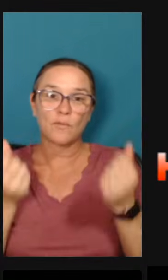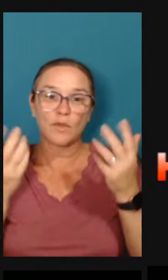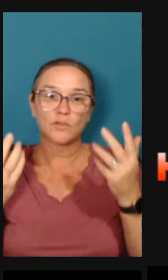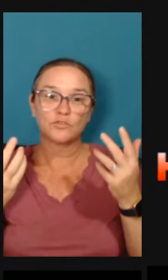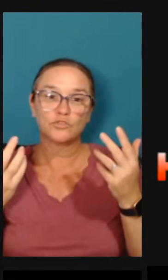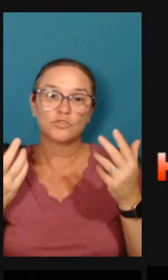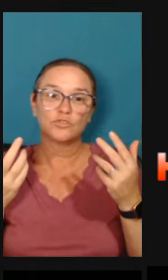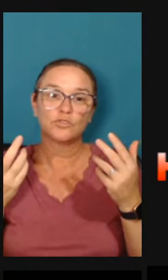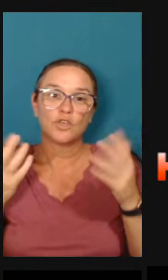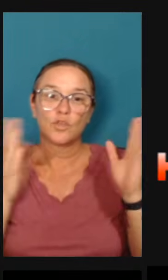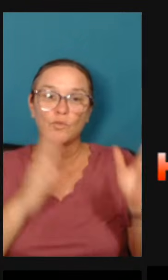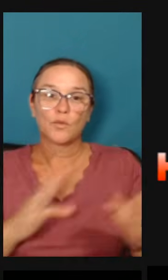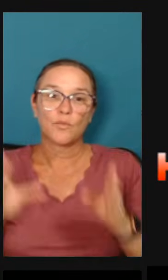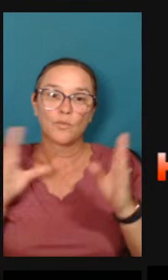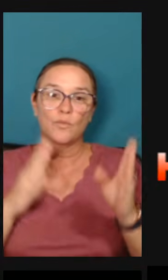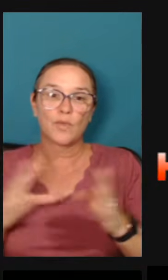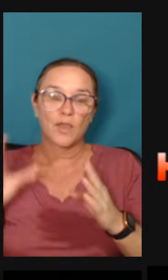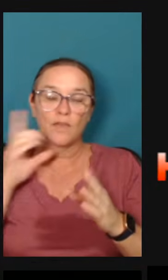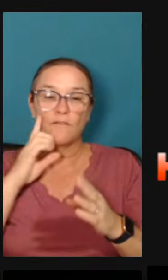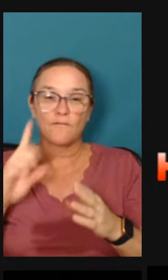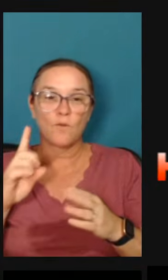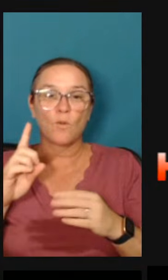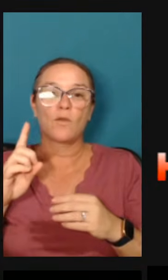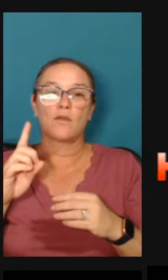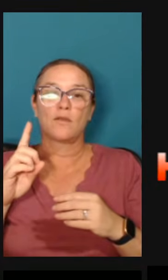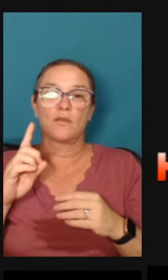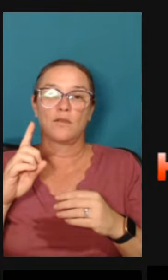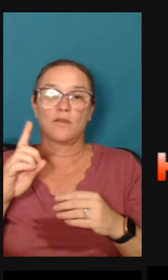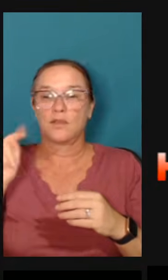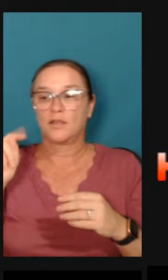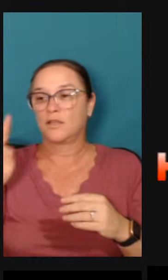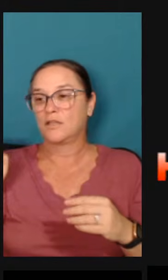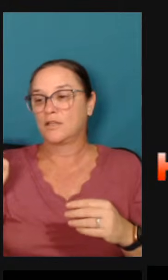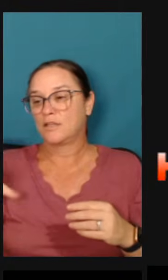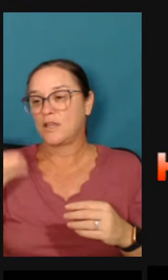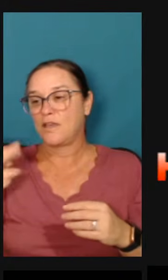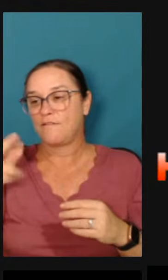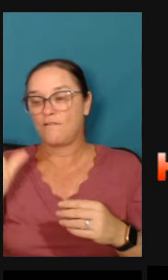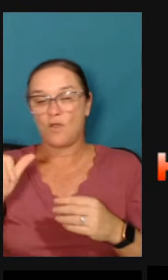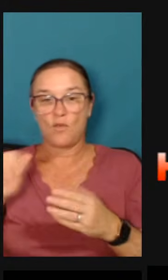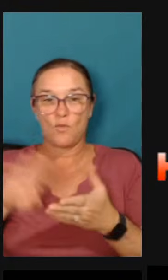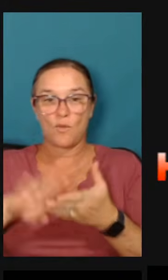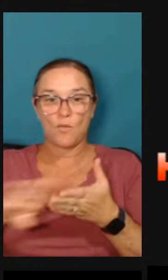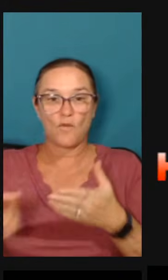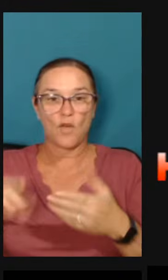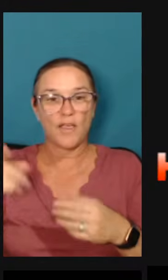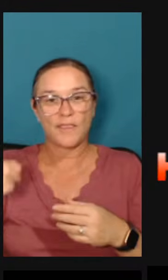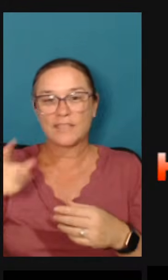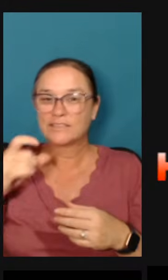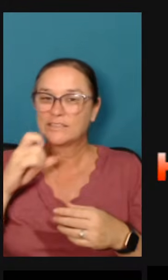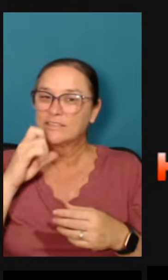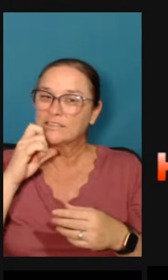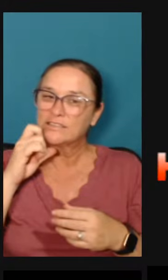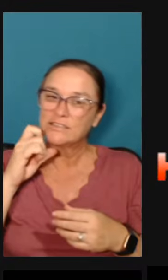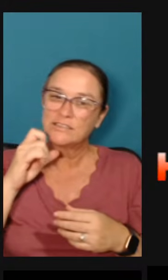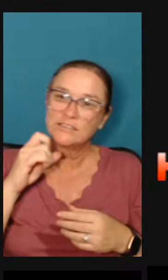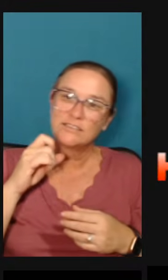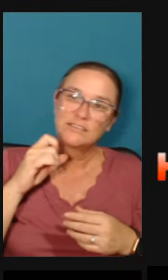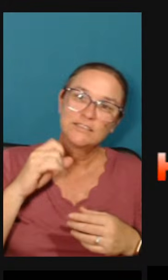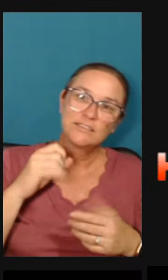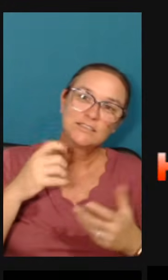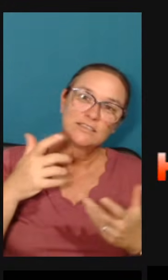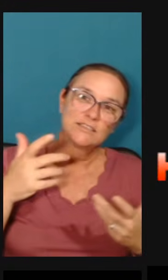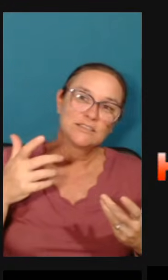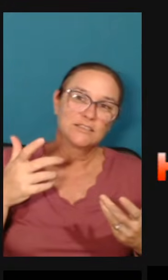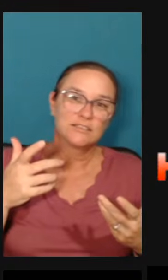you prepare for removing Tephra, this amount isn't maybe as worth it to do a